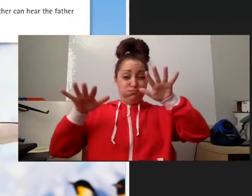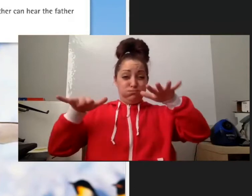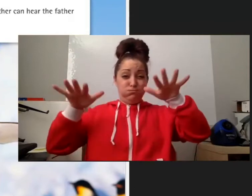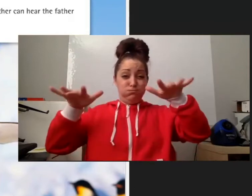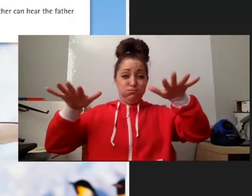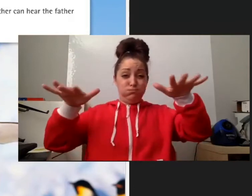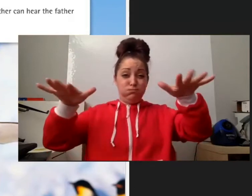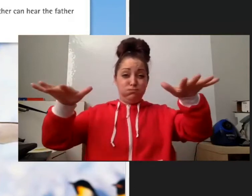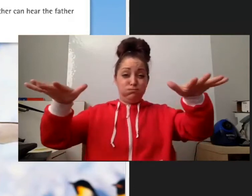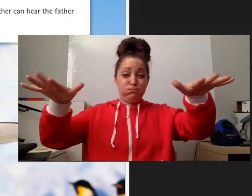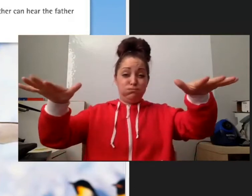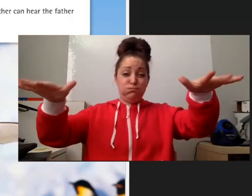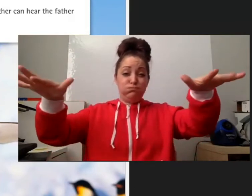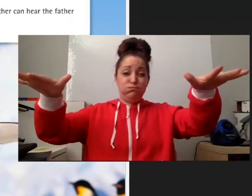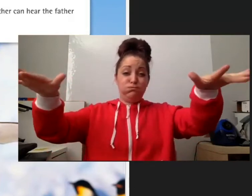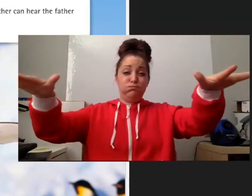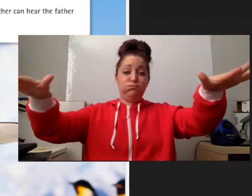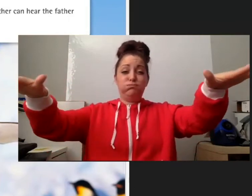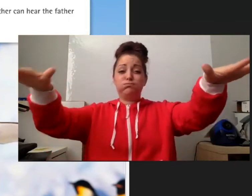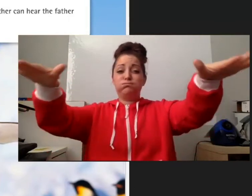echoes across the ice.